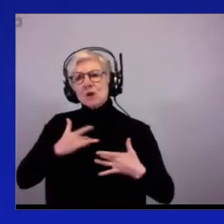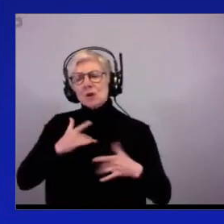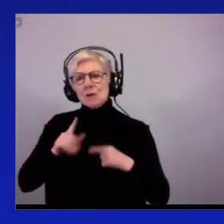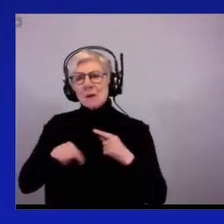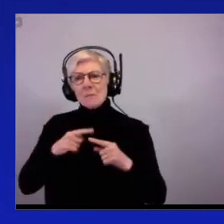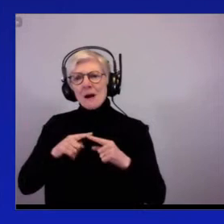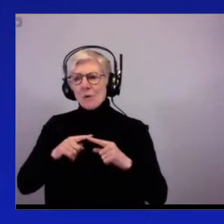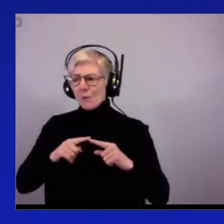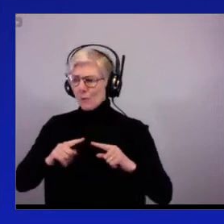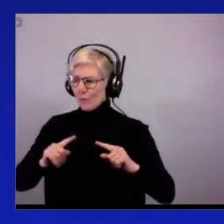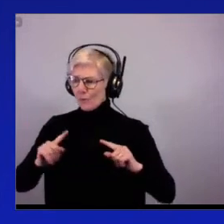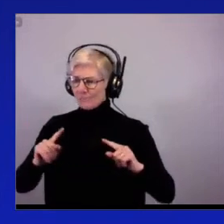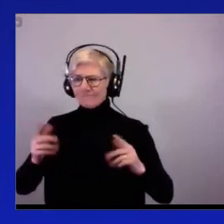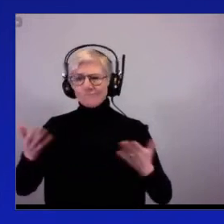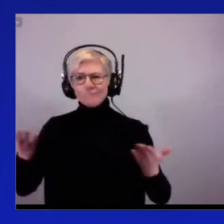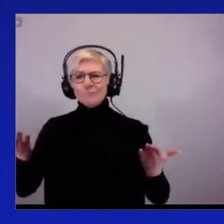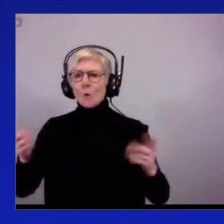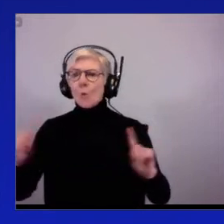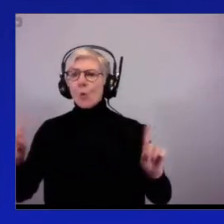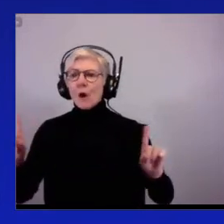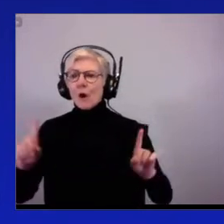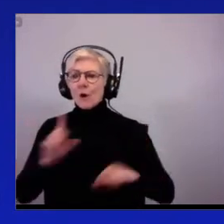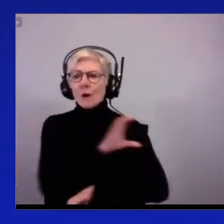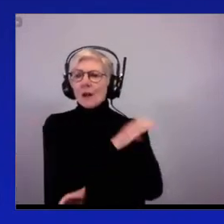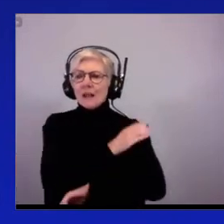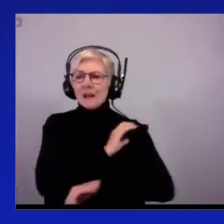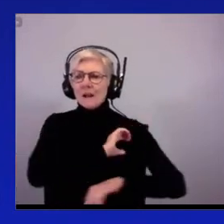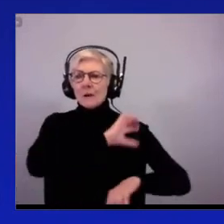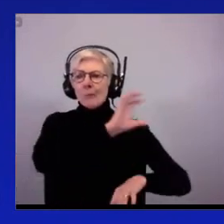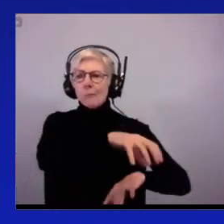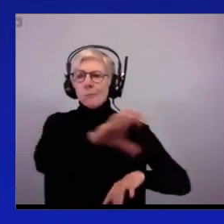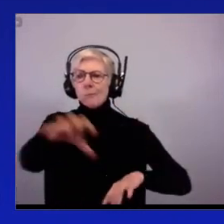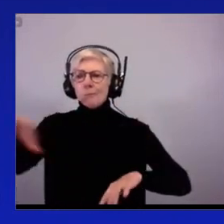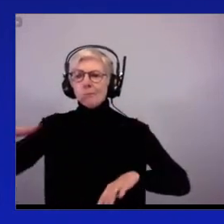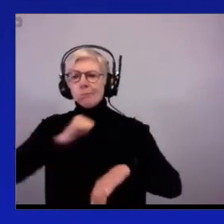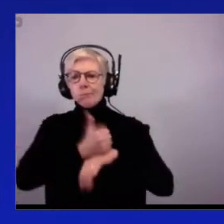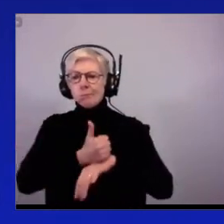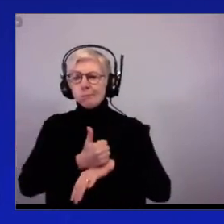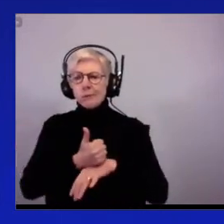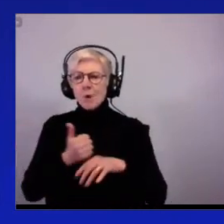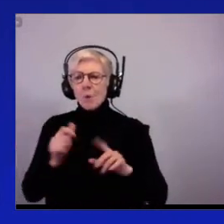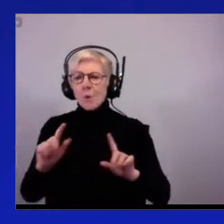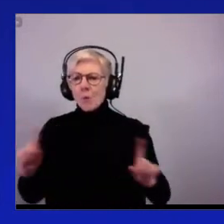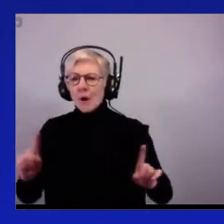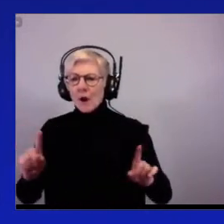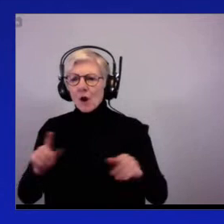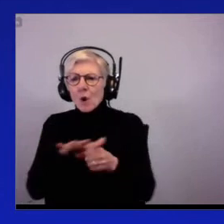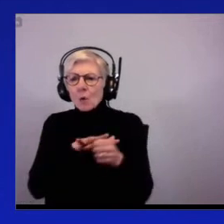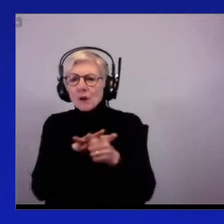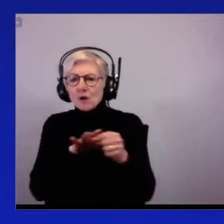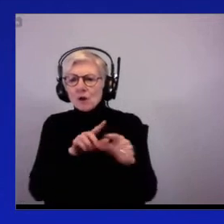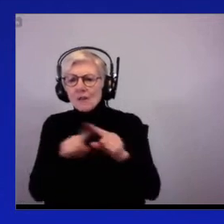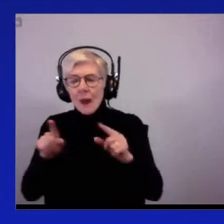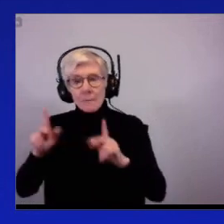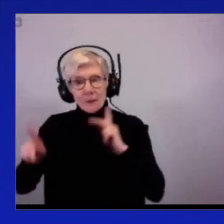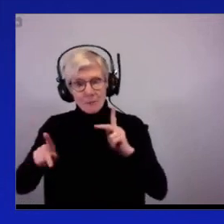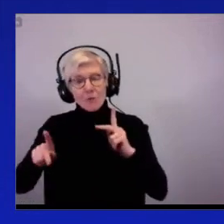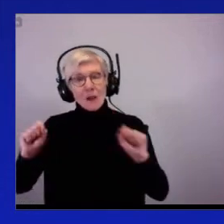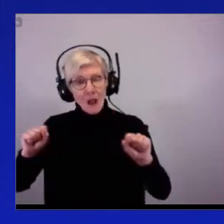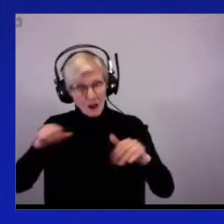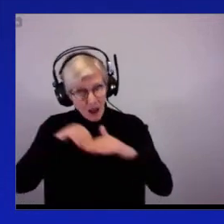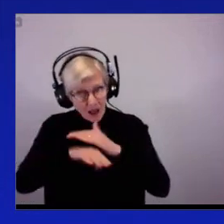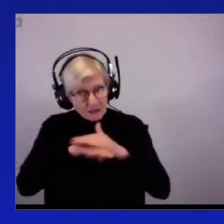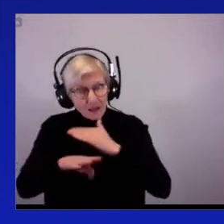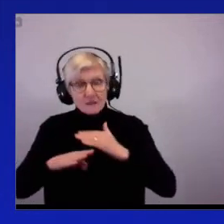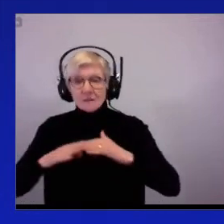central location or more central locations for immunization. That would be accessible by multiple